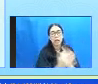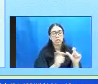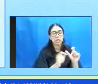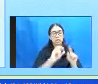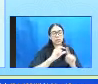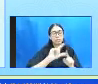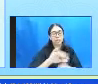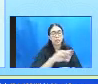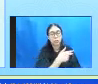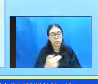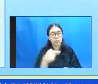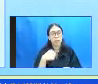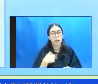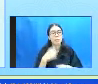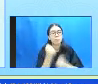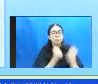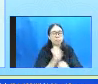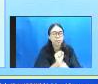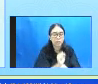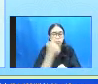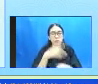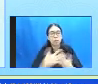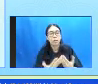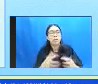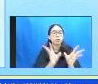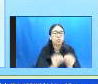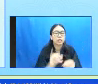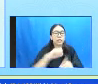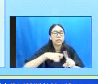like the women, youth, people